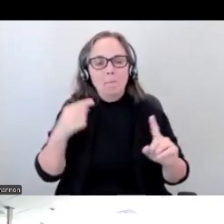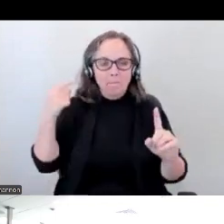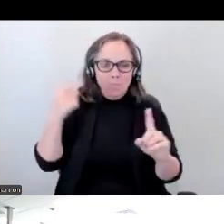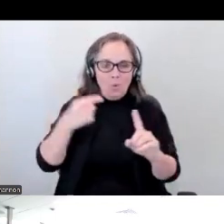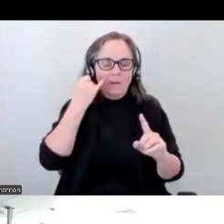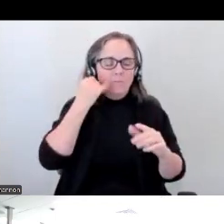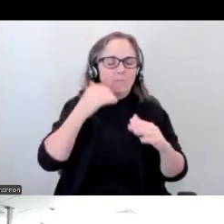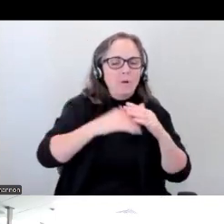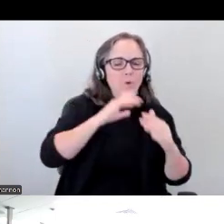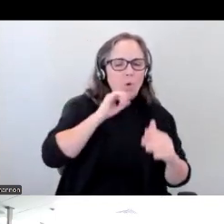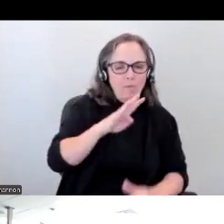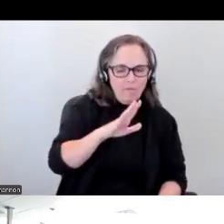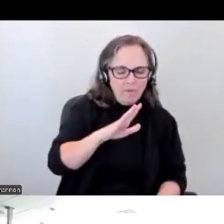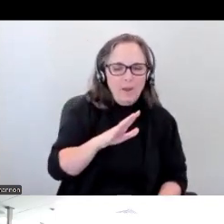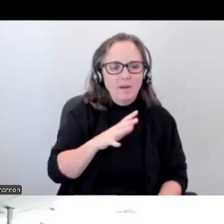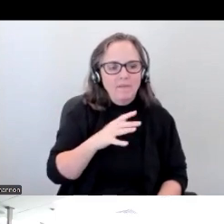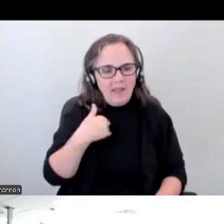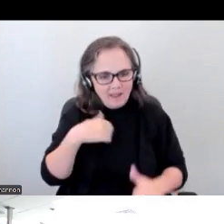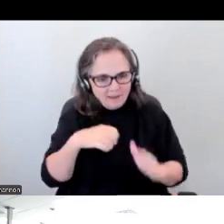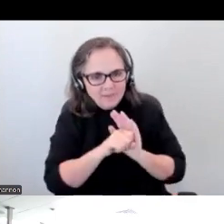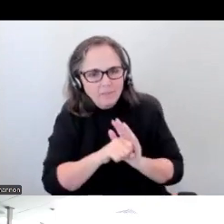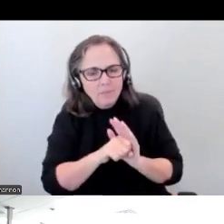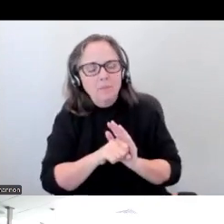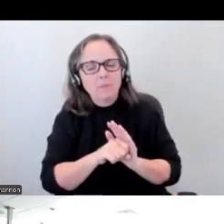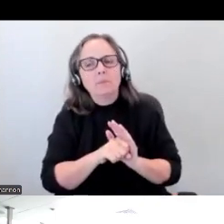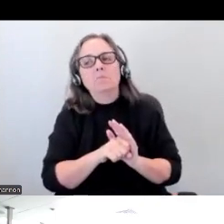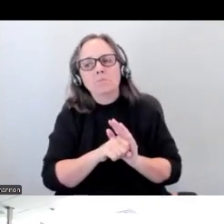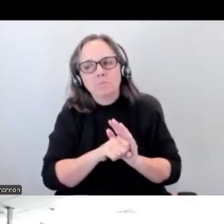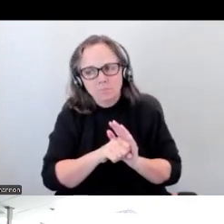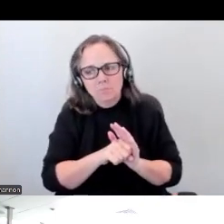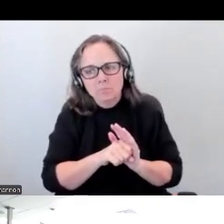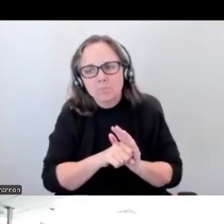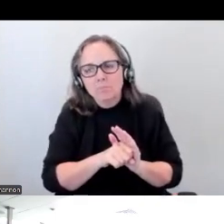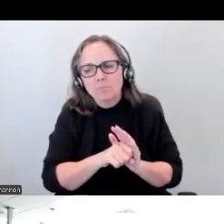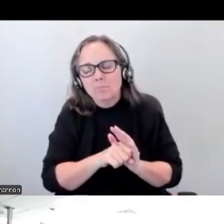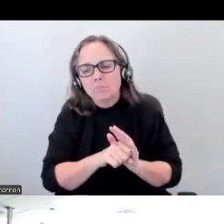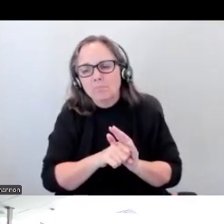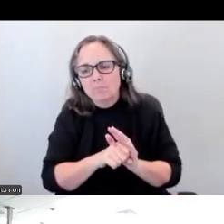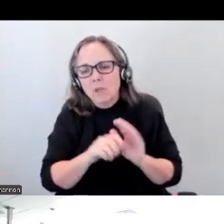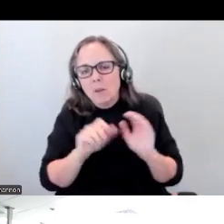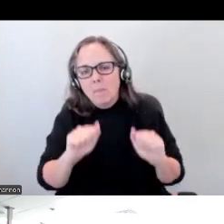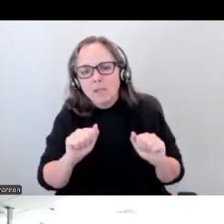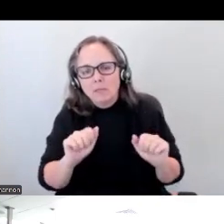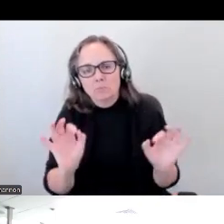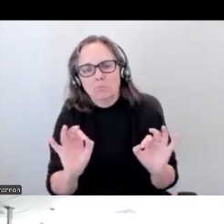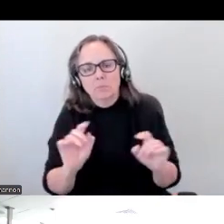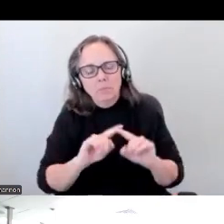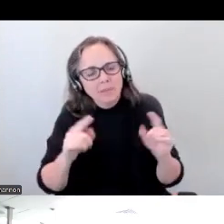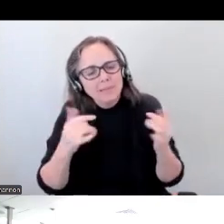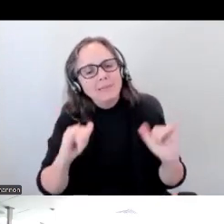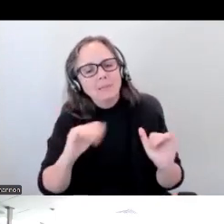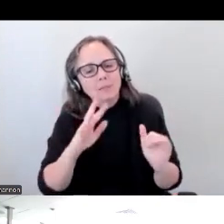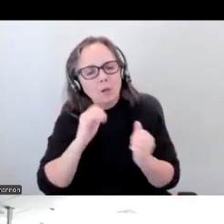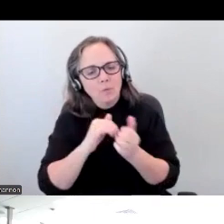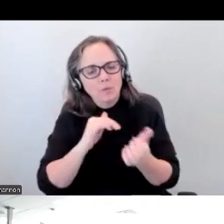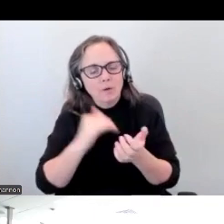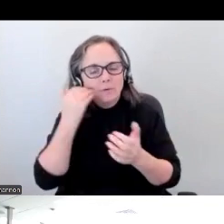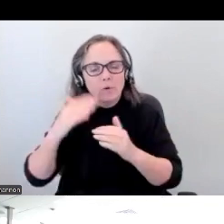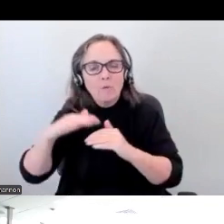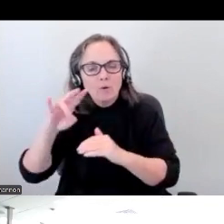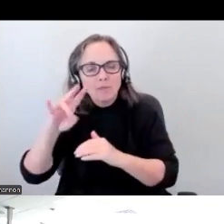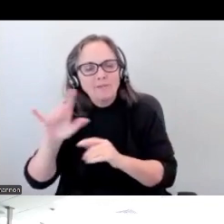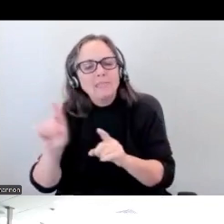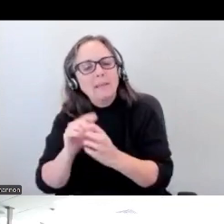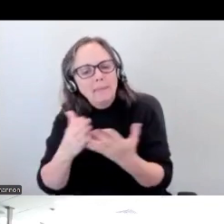under 45 and you have symptoms, it's most likely something benign, but come talk to us. And if you're over 75, same thing.